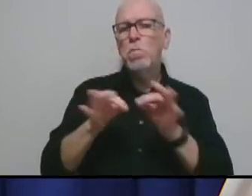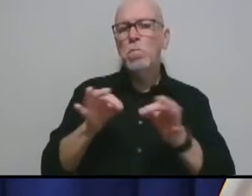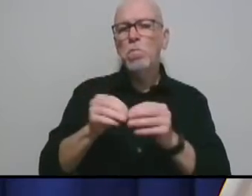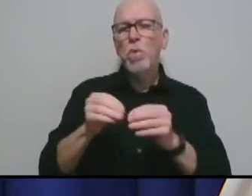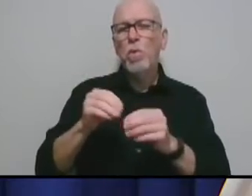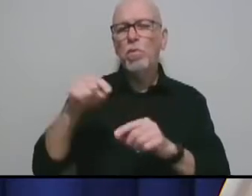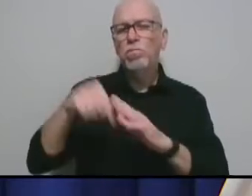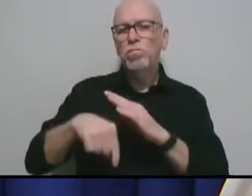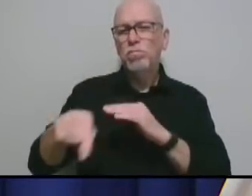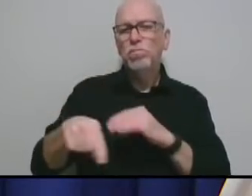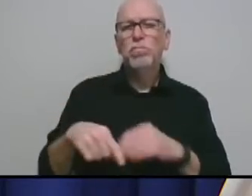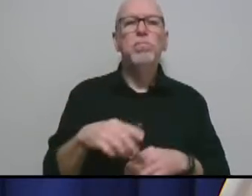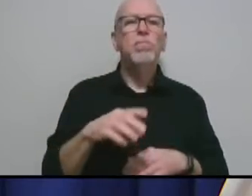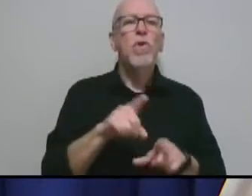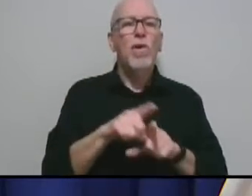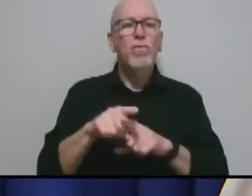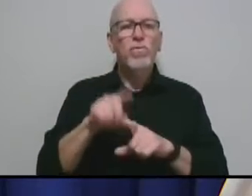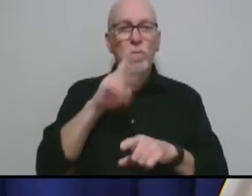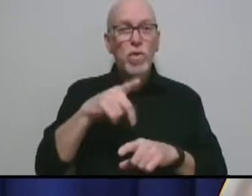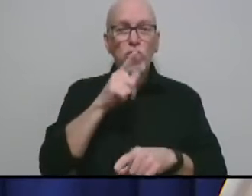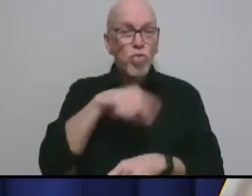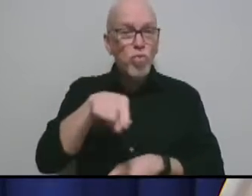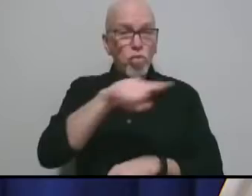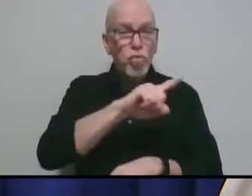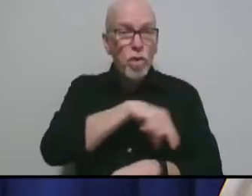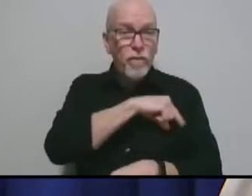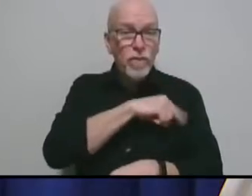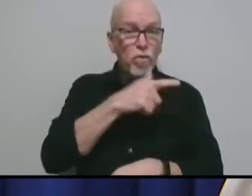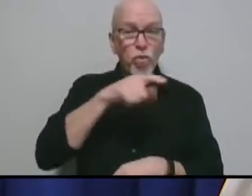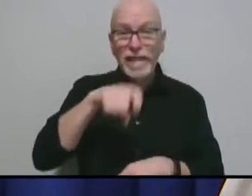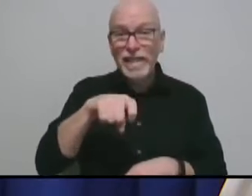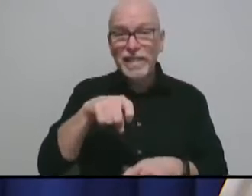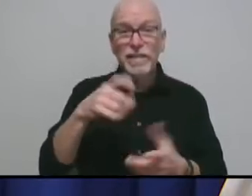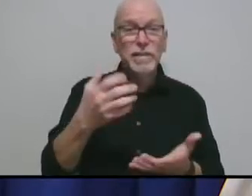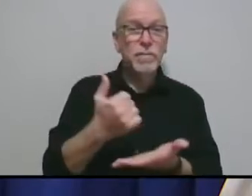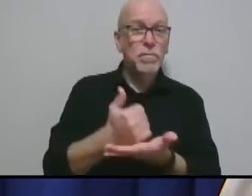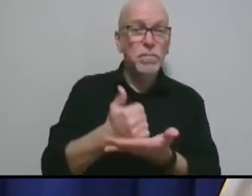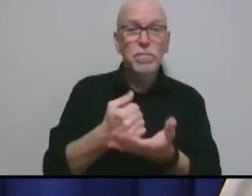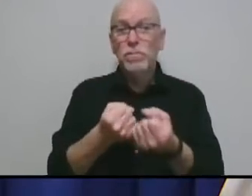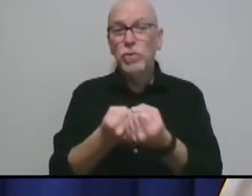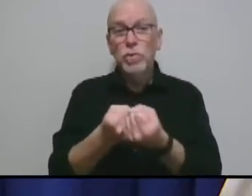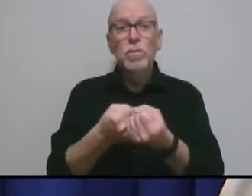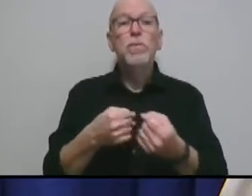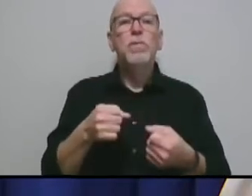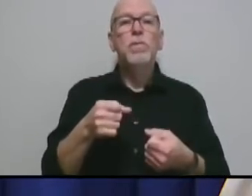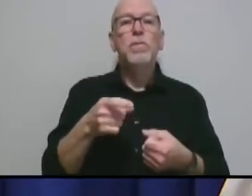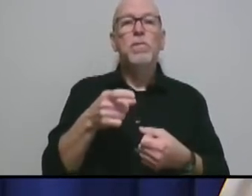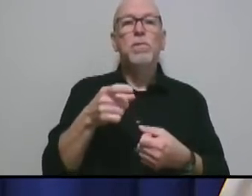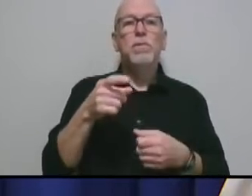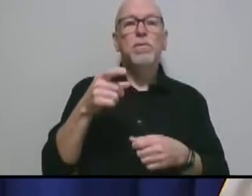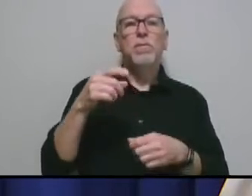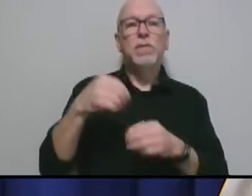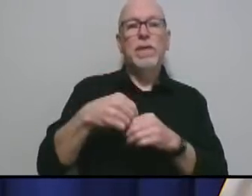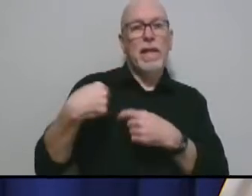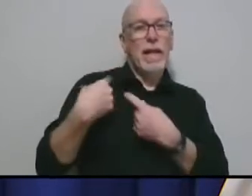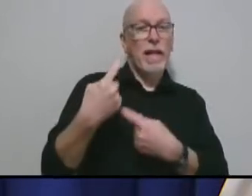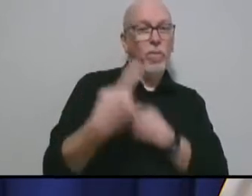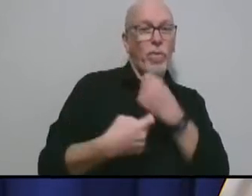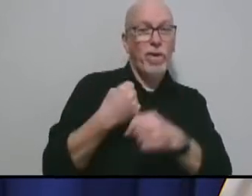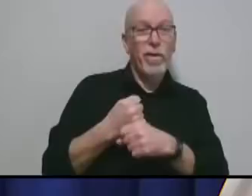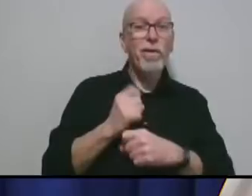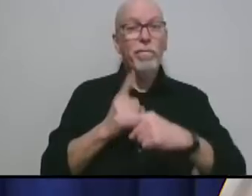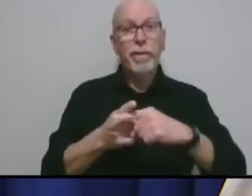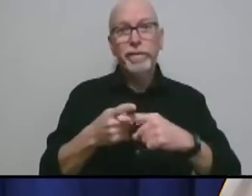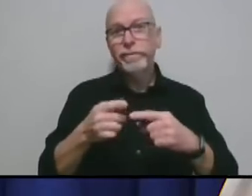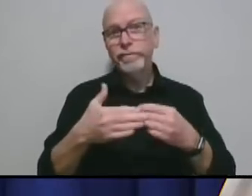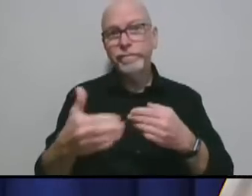about the eligibility for those Hoosiers who are in need, going on, not just the last 12 months, but going on the